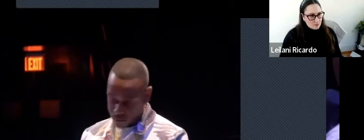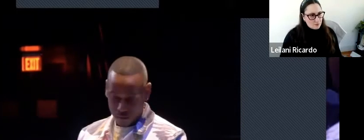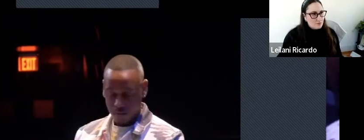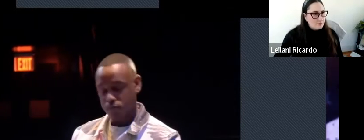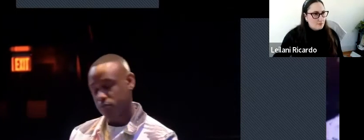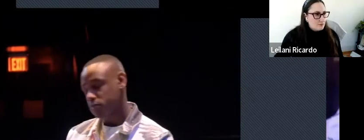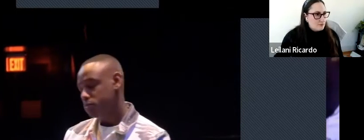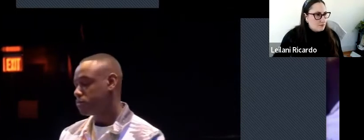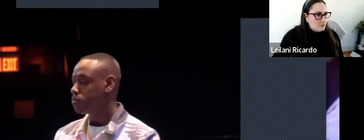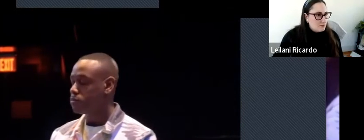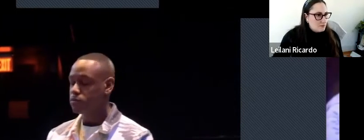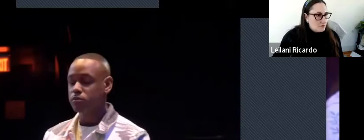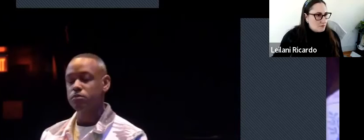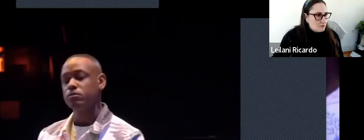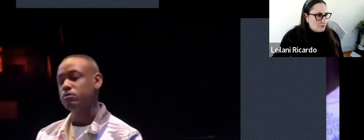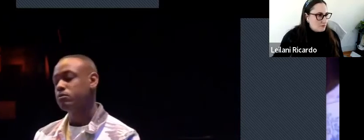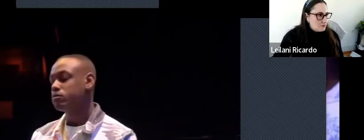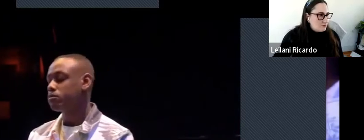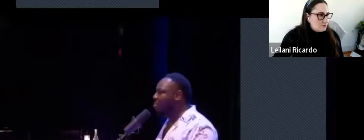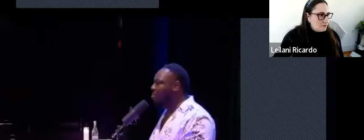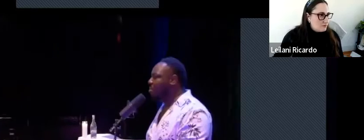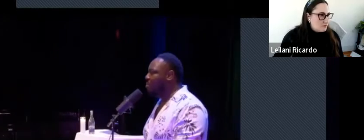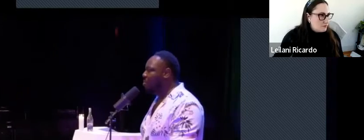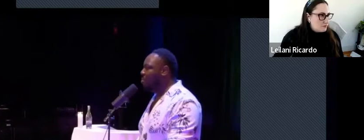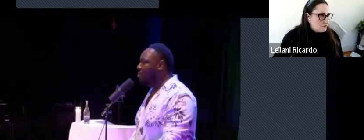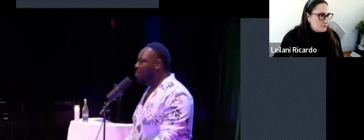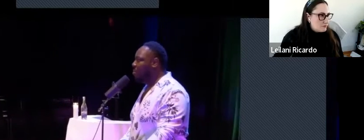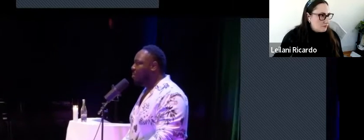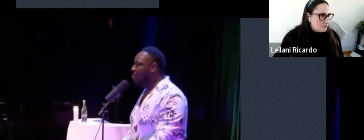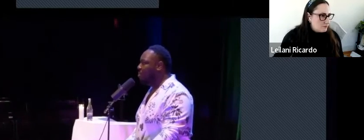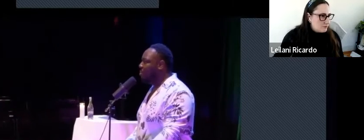home, going home, going